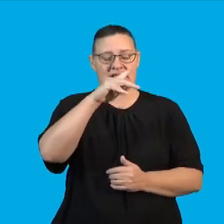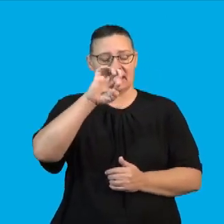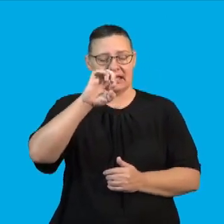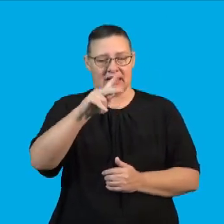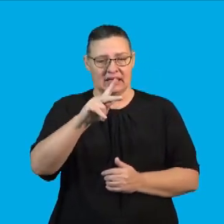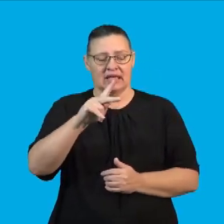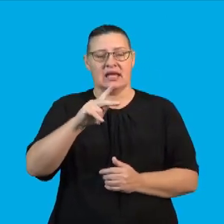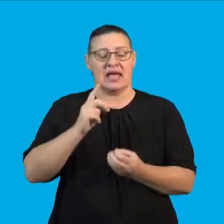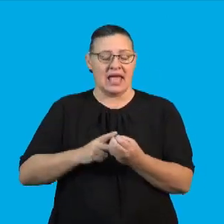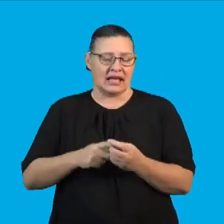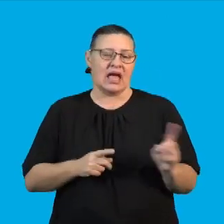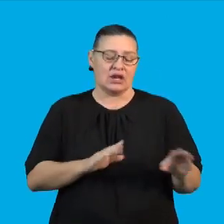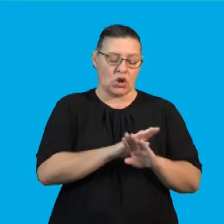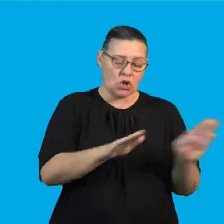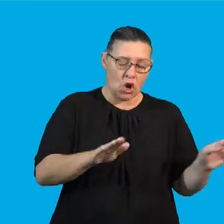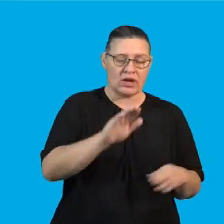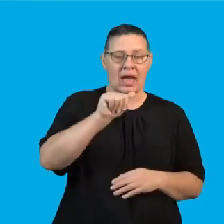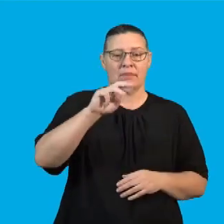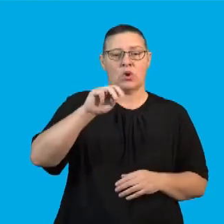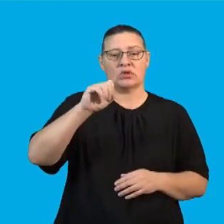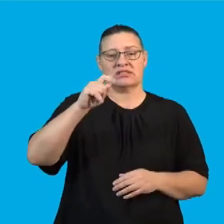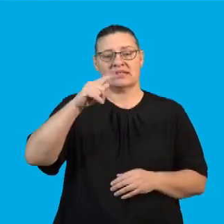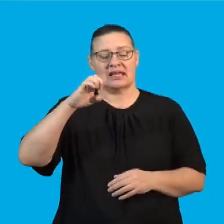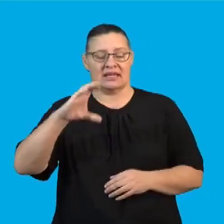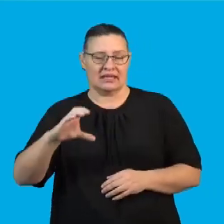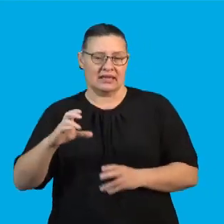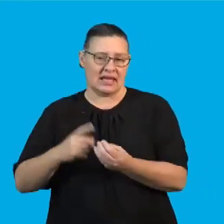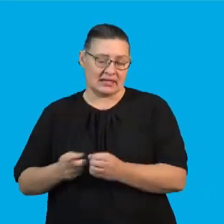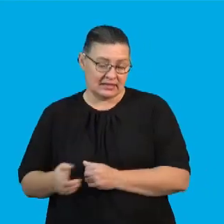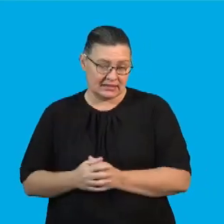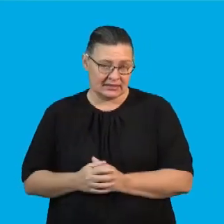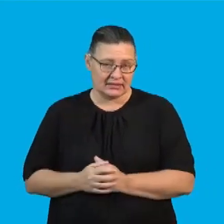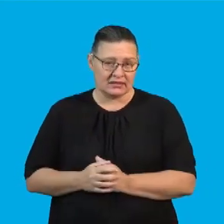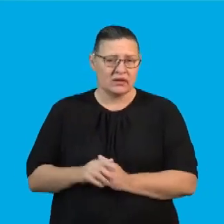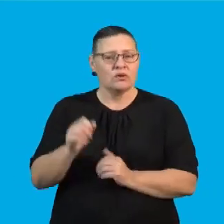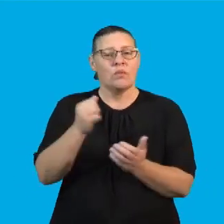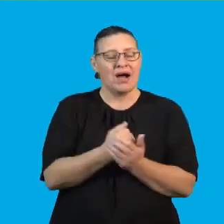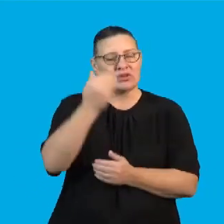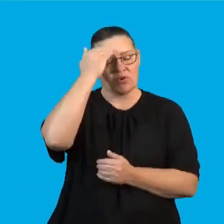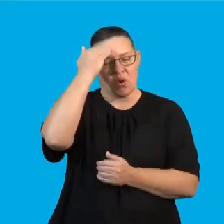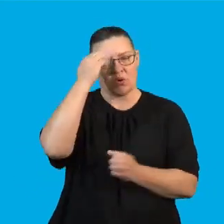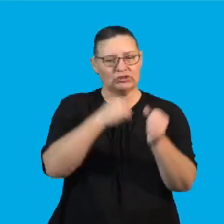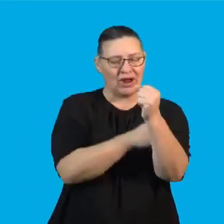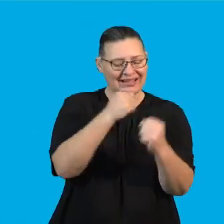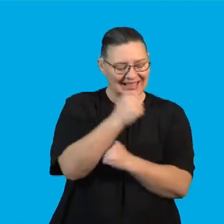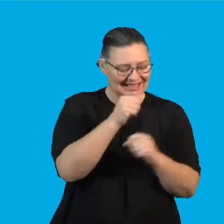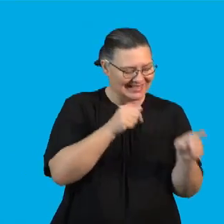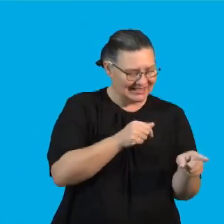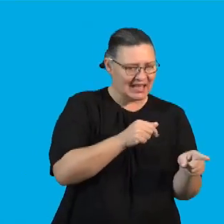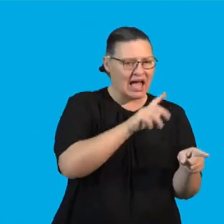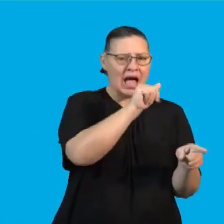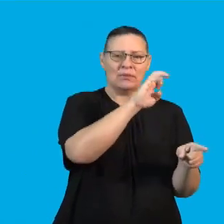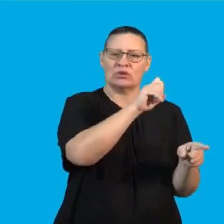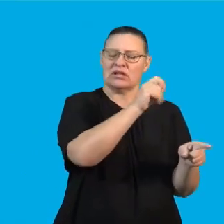got non-amniotic egg. You remember what you have learned earlier on? You need to know the structure of